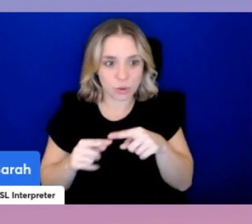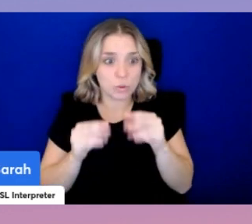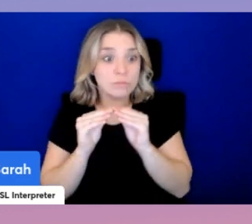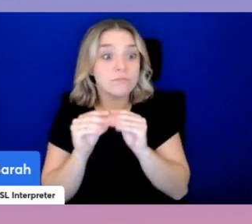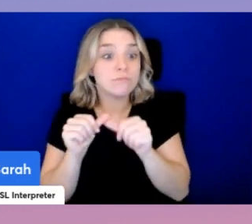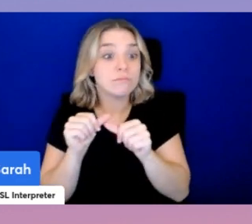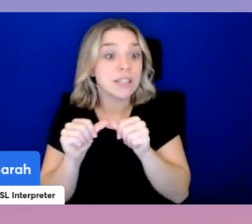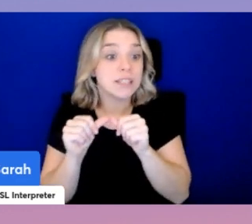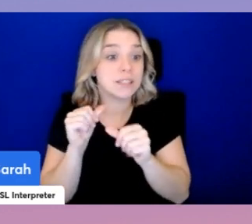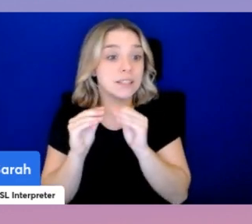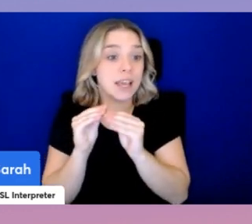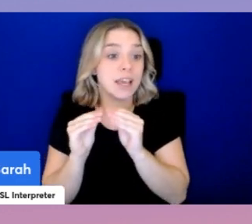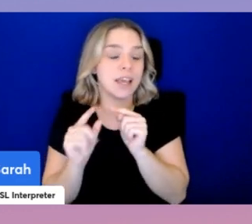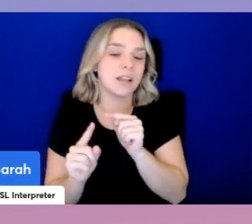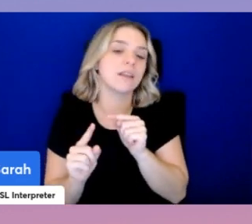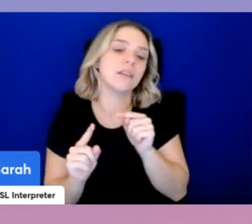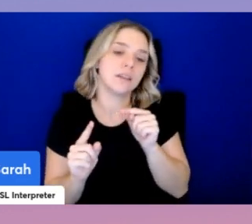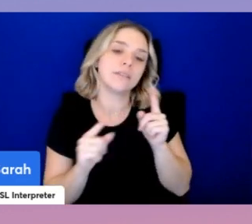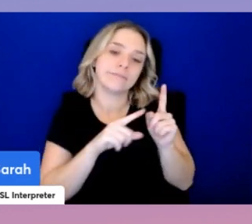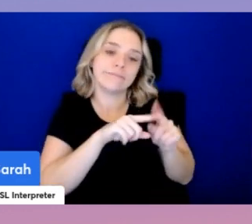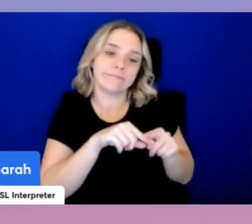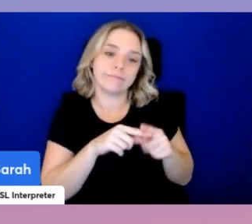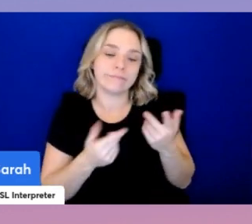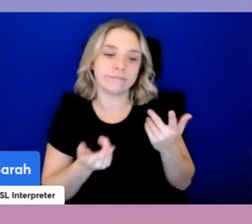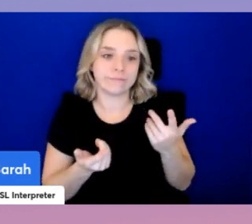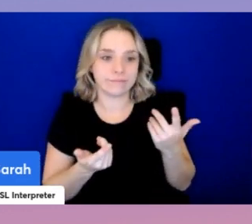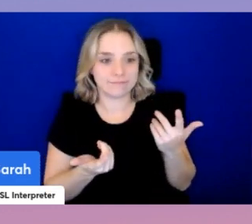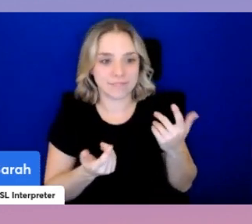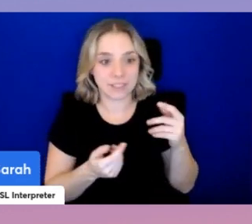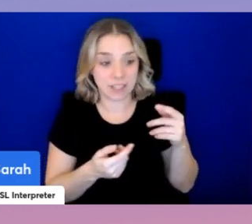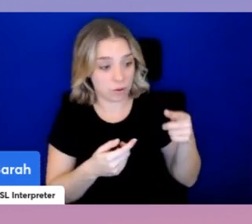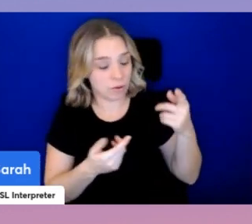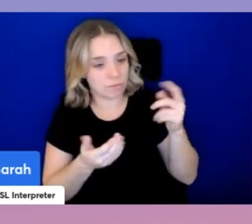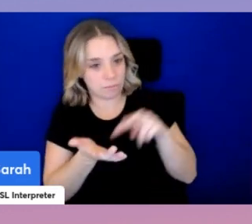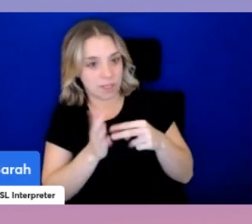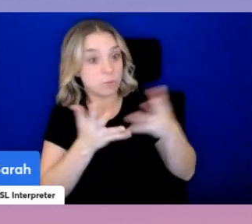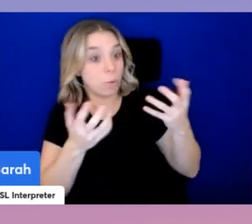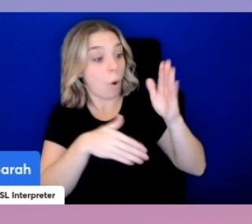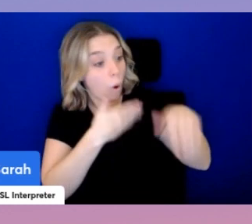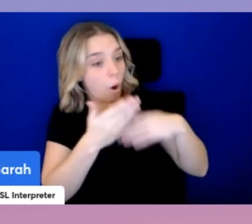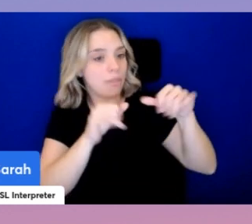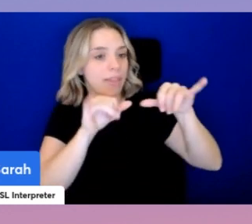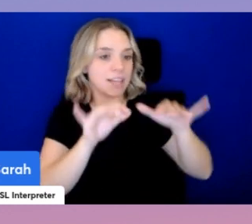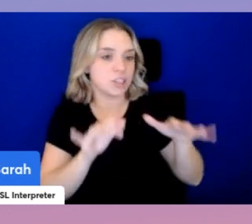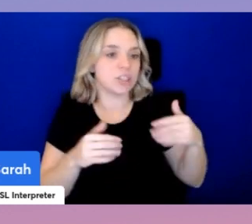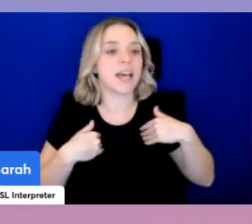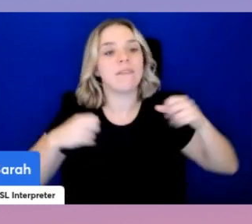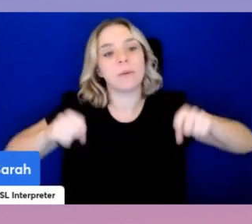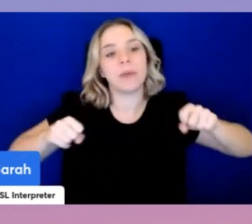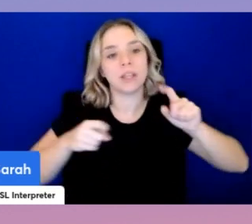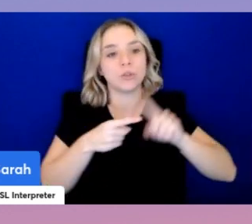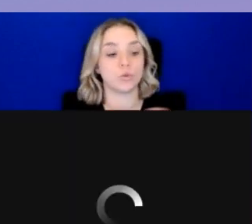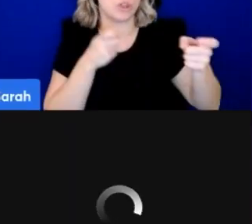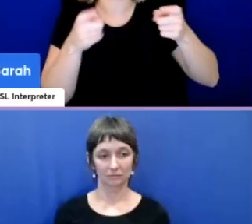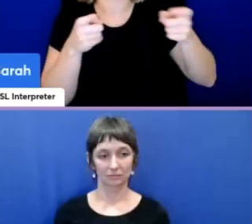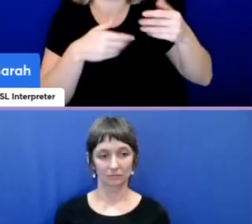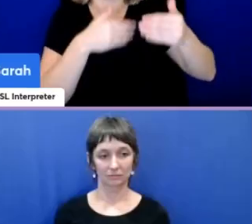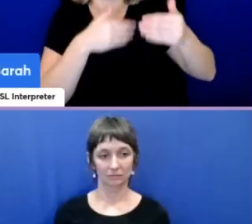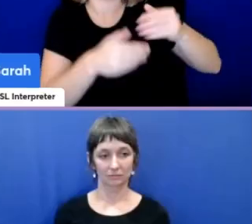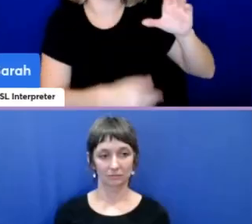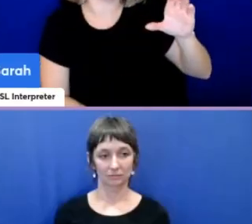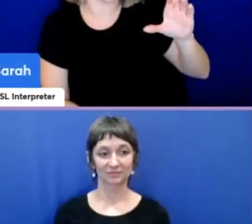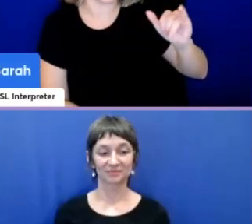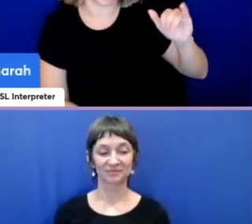way is to do is by making all engineers have the capability to control the process of CICD.